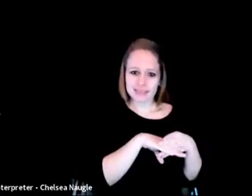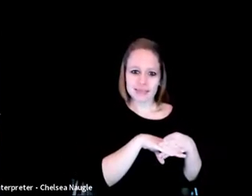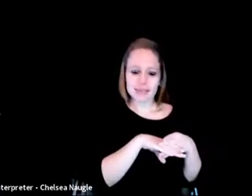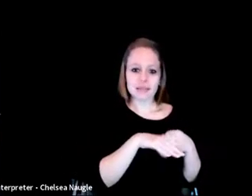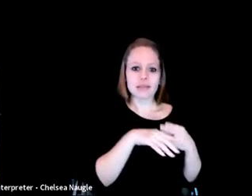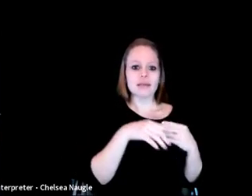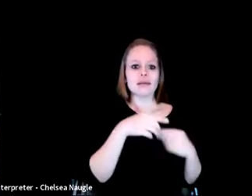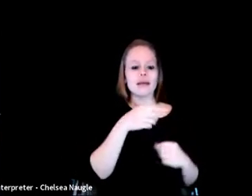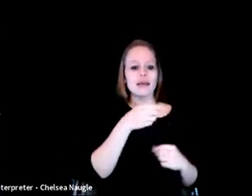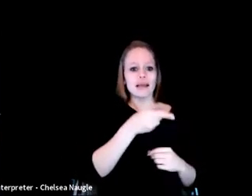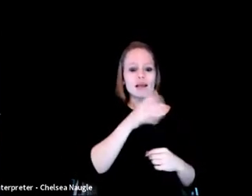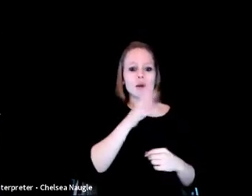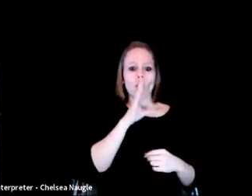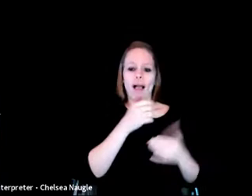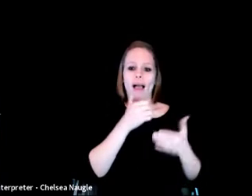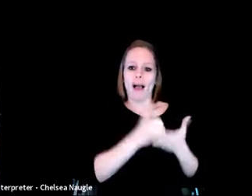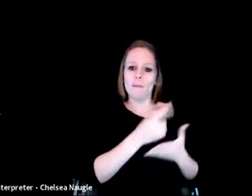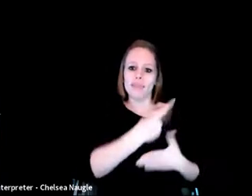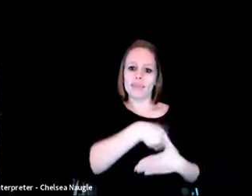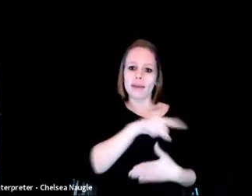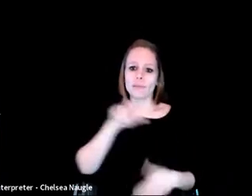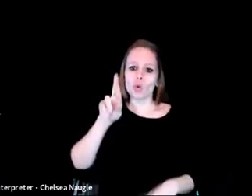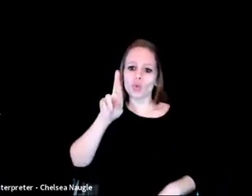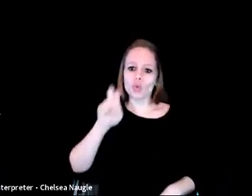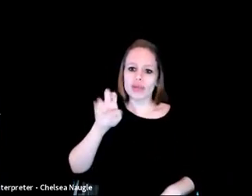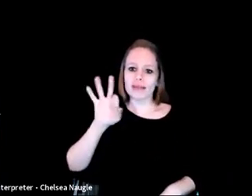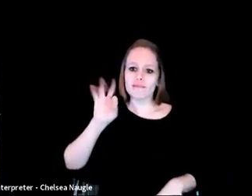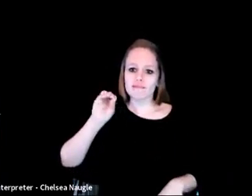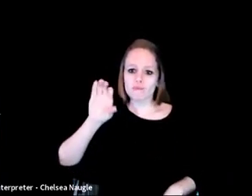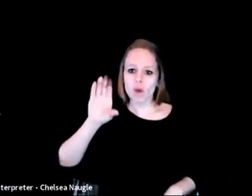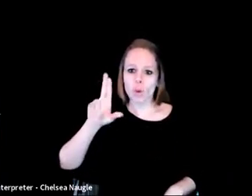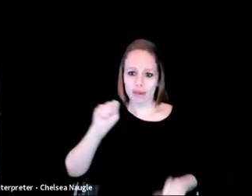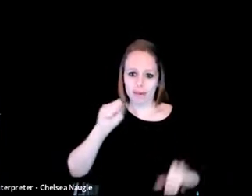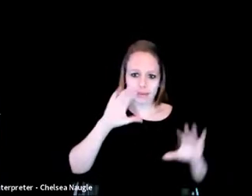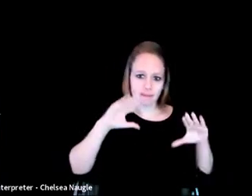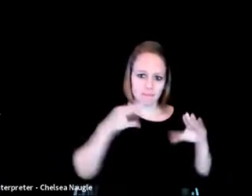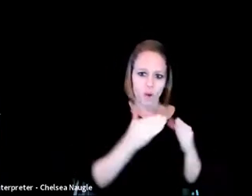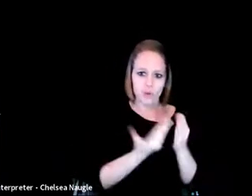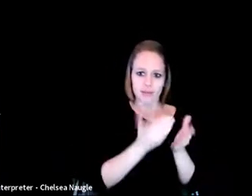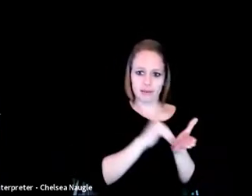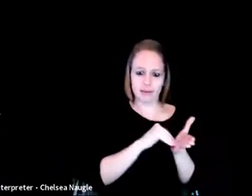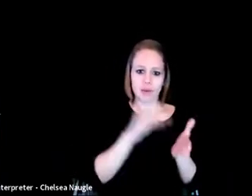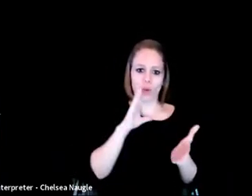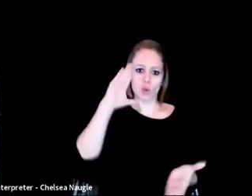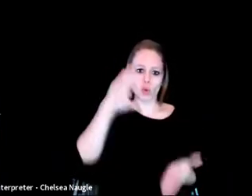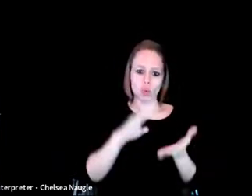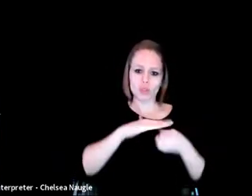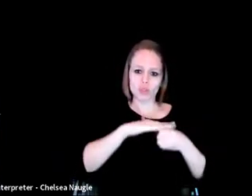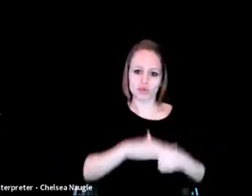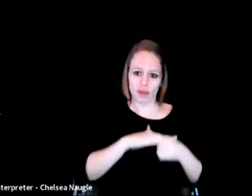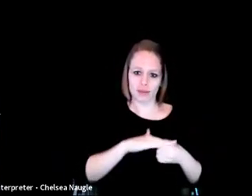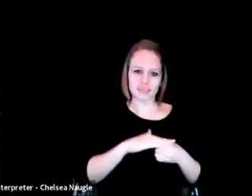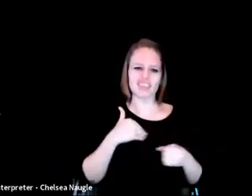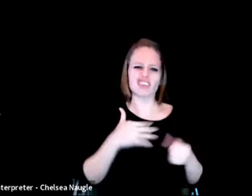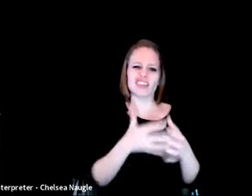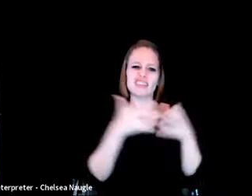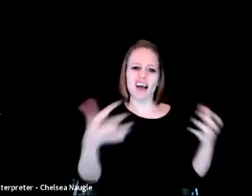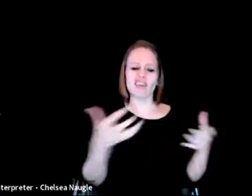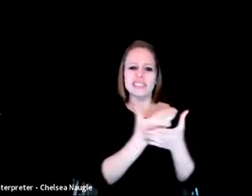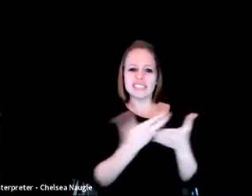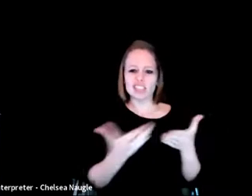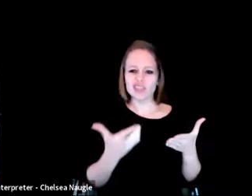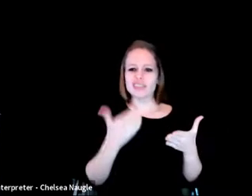It really does help to refocus and reduce their stress. So there's lots of materials and spaces and activities that can be helpful. But the most important